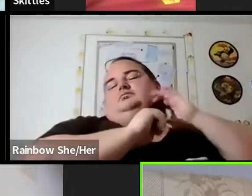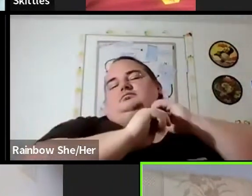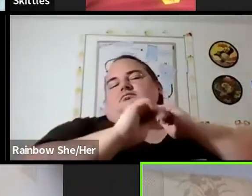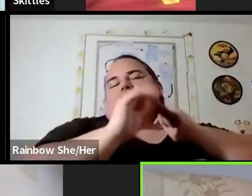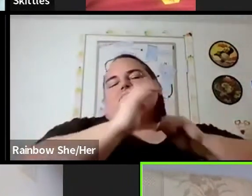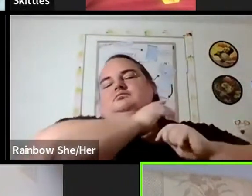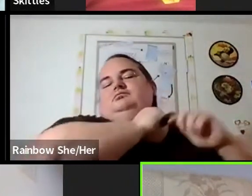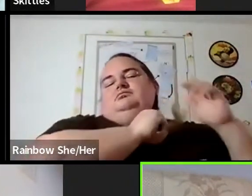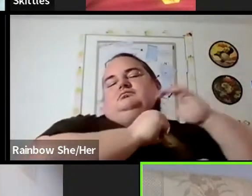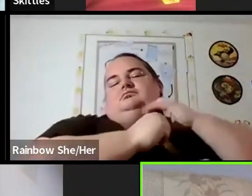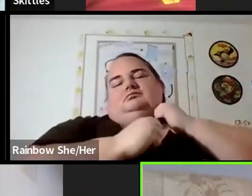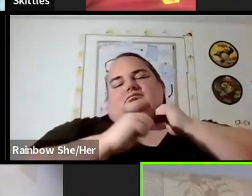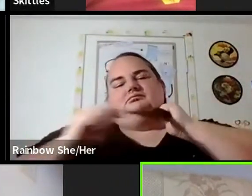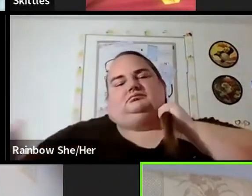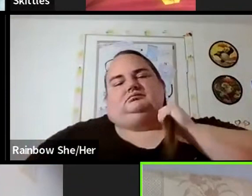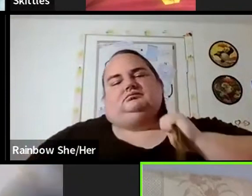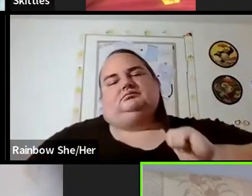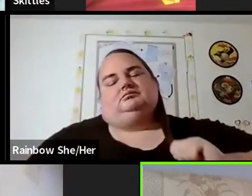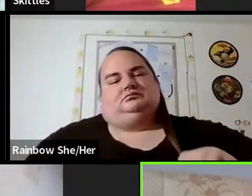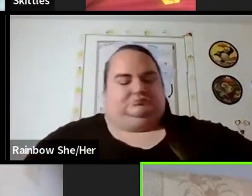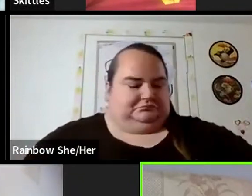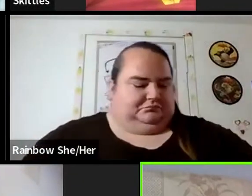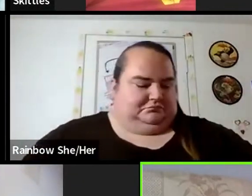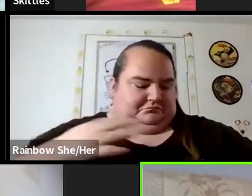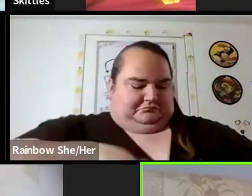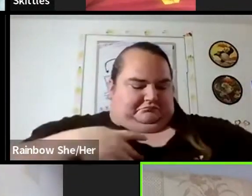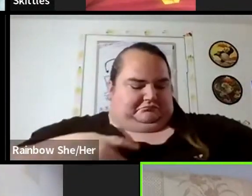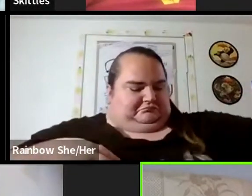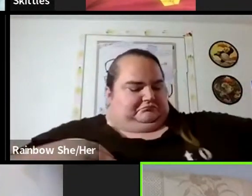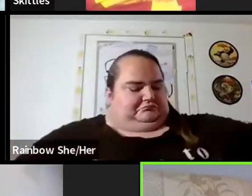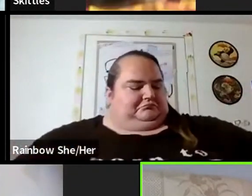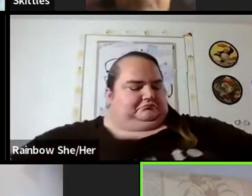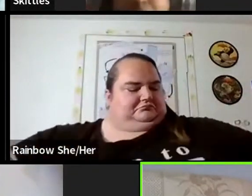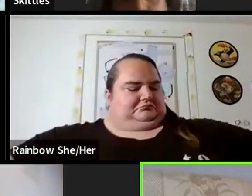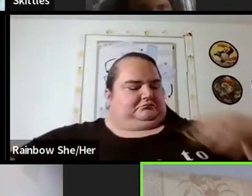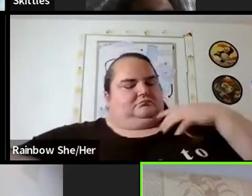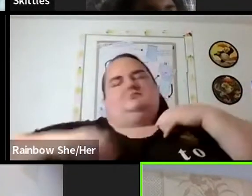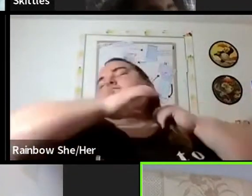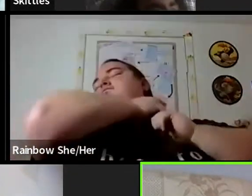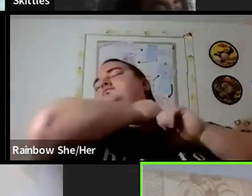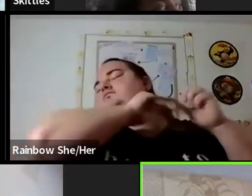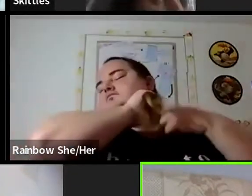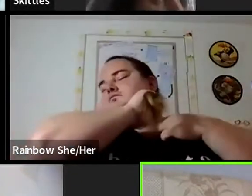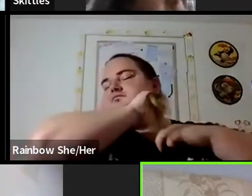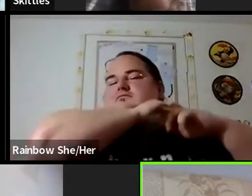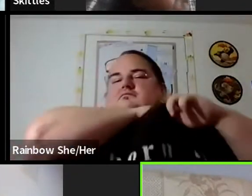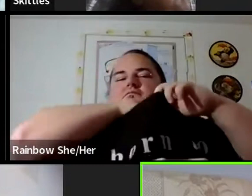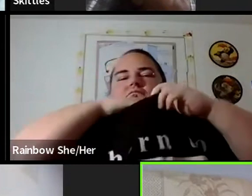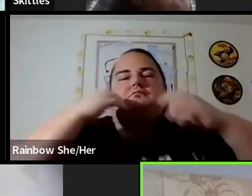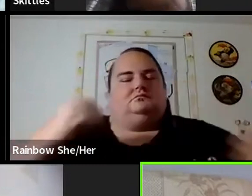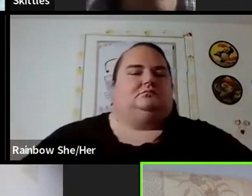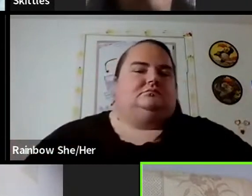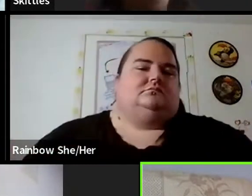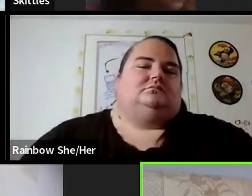if just take the time to educate yourself or get to know the person that they're dealing with, so that, you know, don't categorize everyone